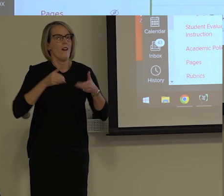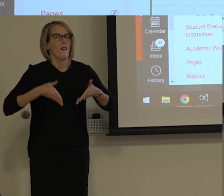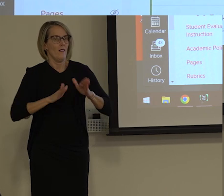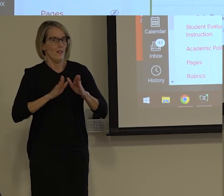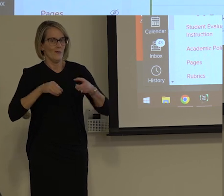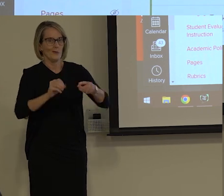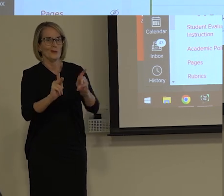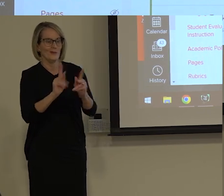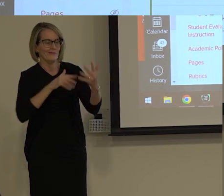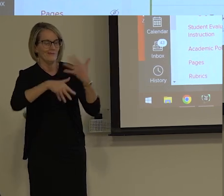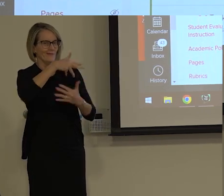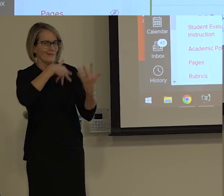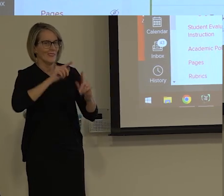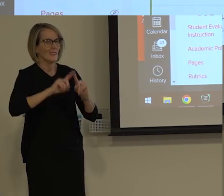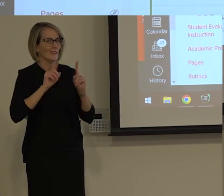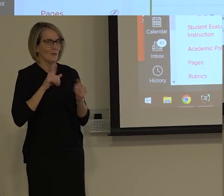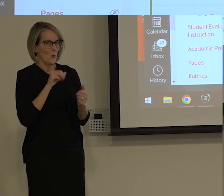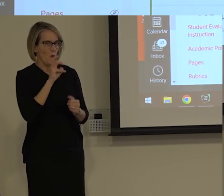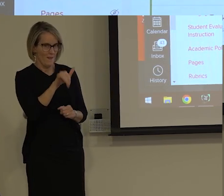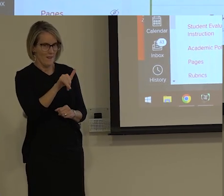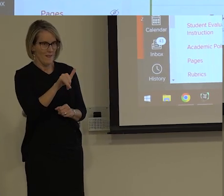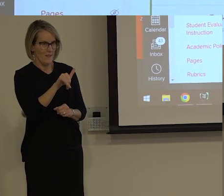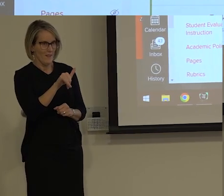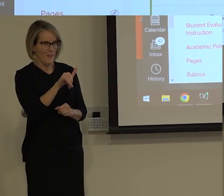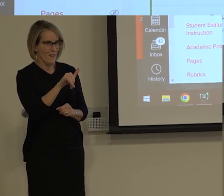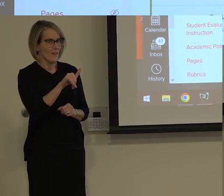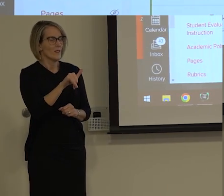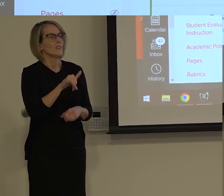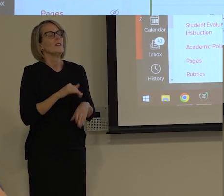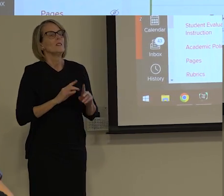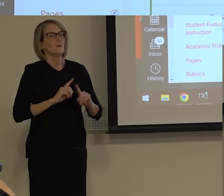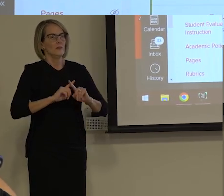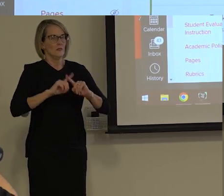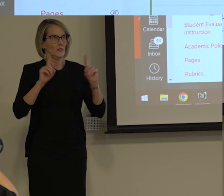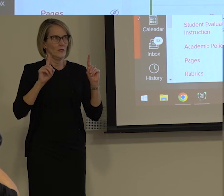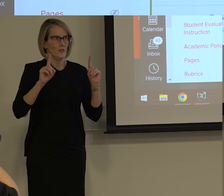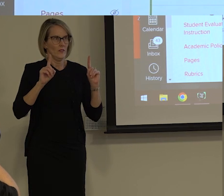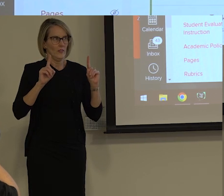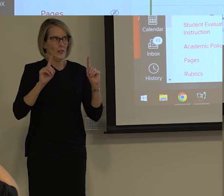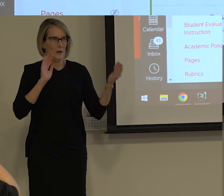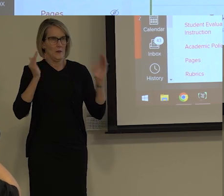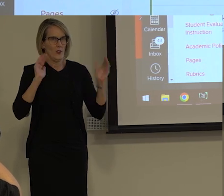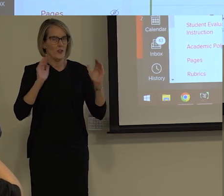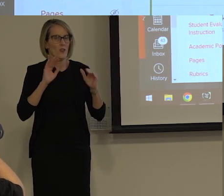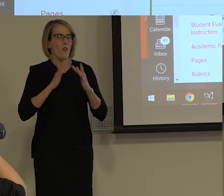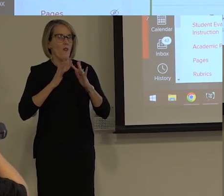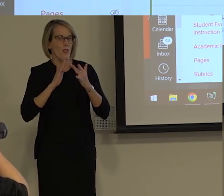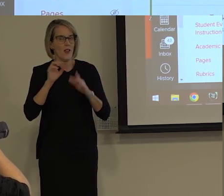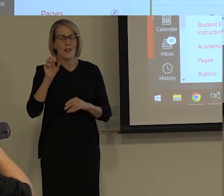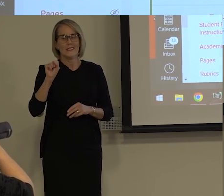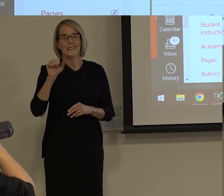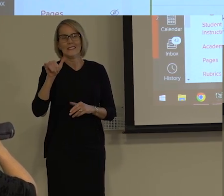setting, nor in the online synchronous setting. So if we can accept